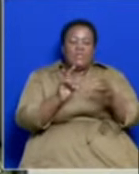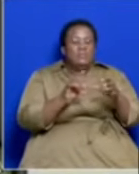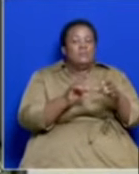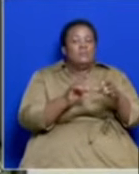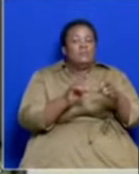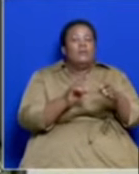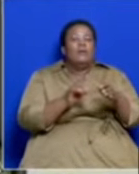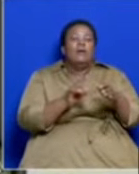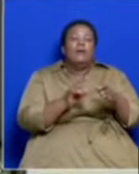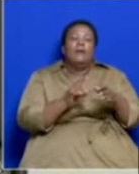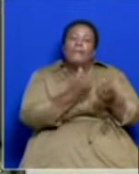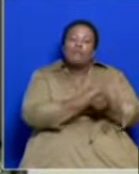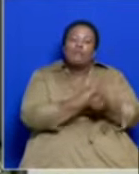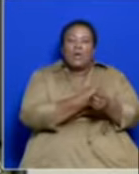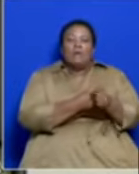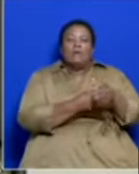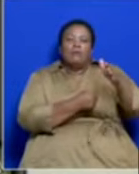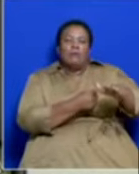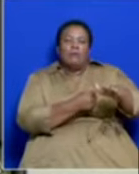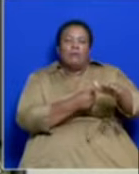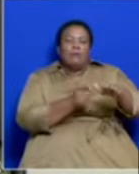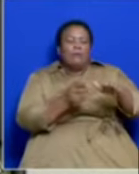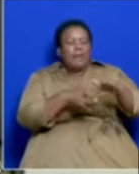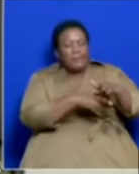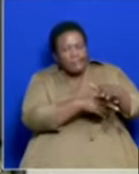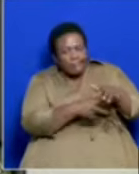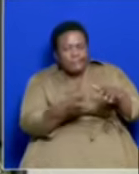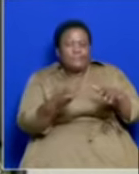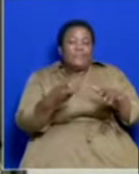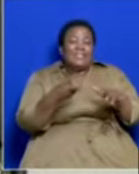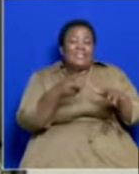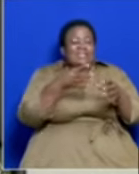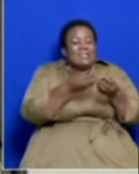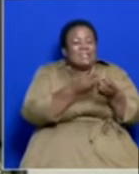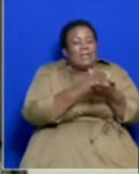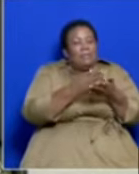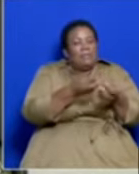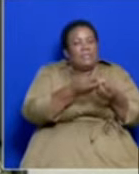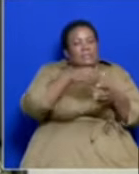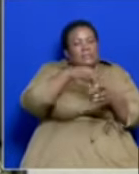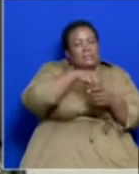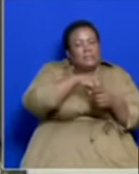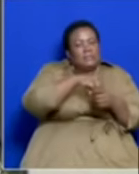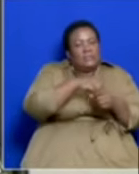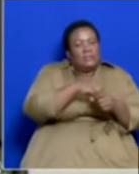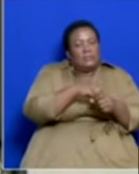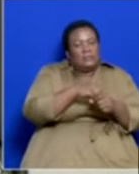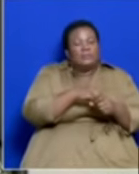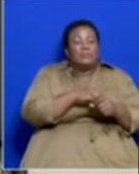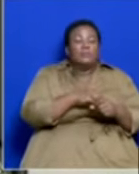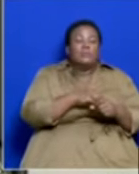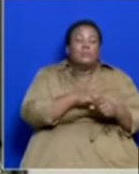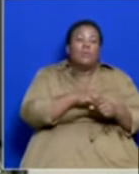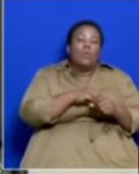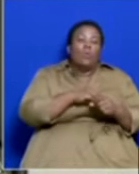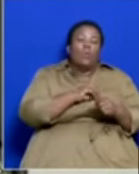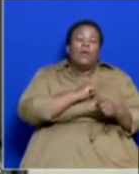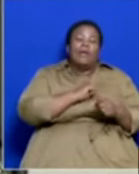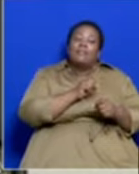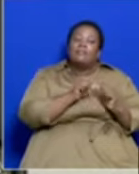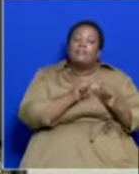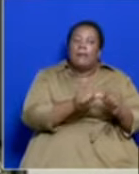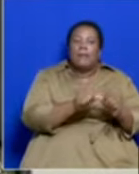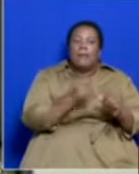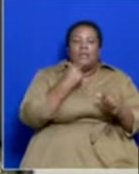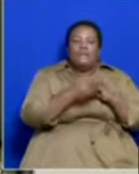theft, it will be to deprive the lawful owner of his property permanently. So here they can come and